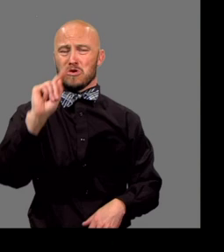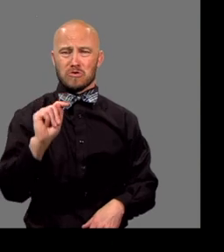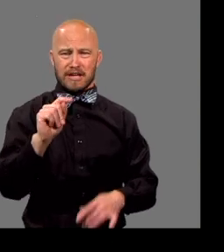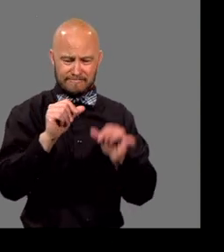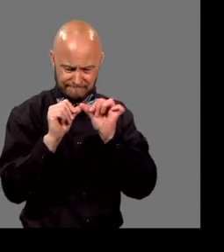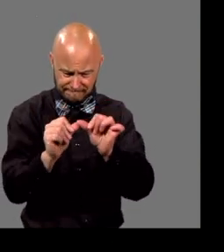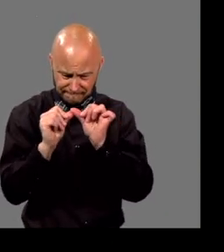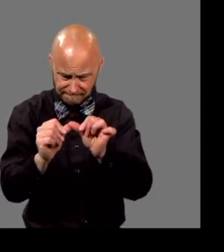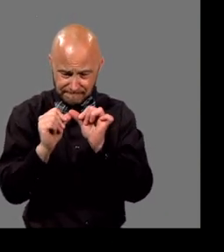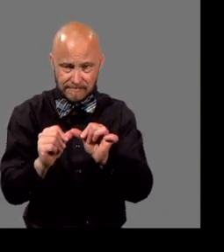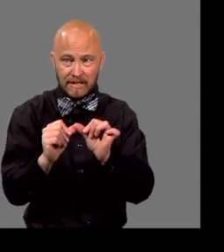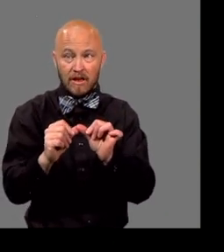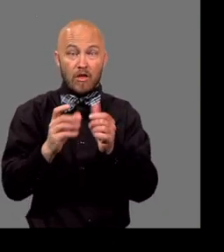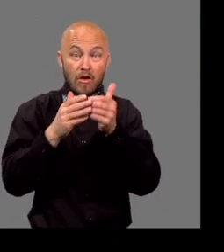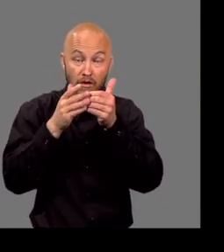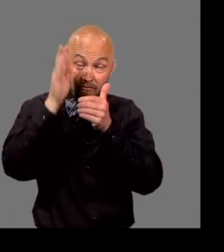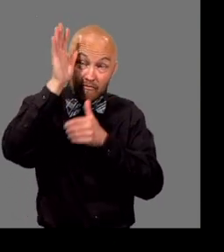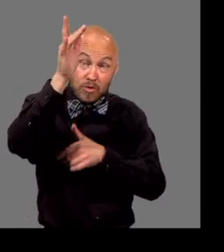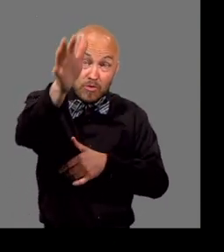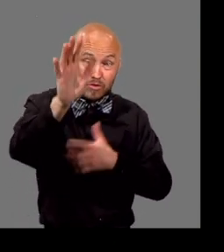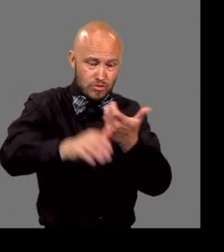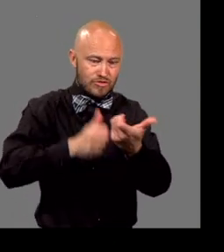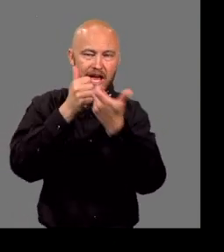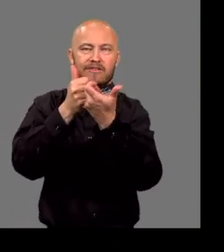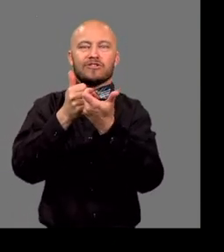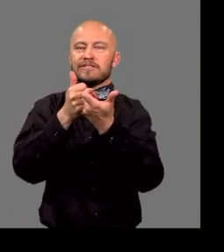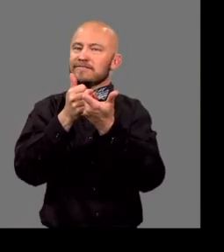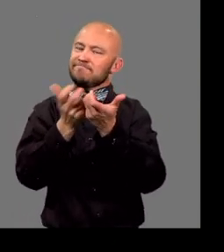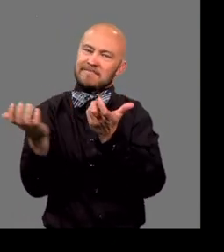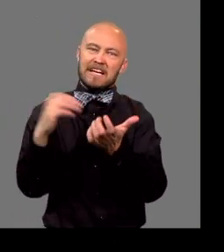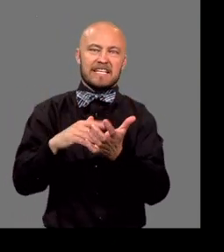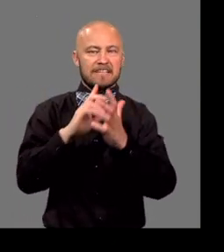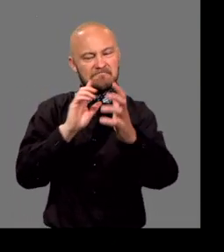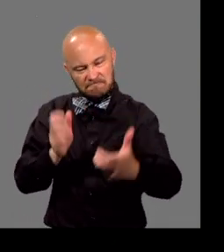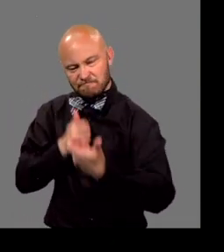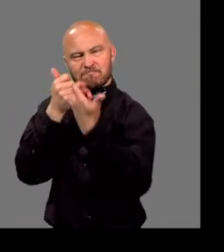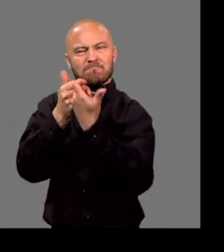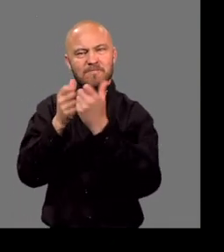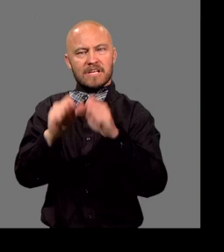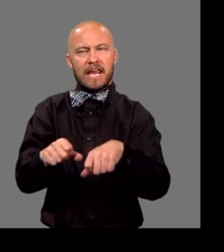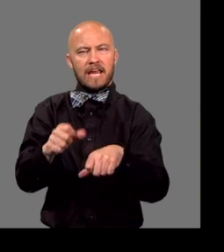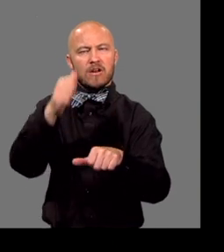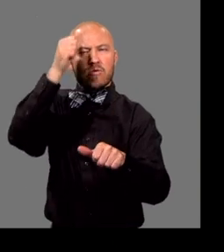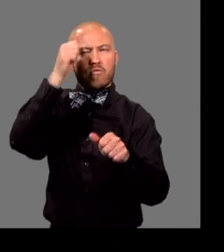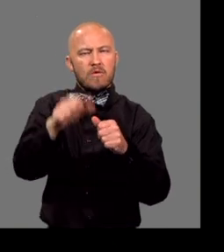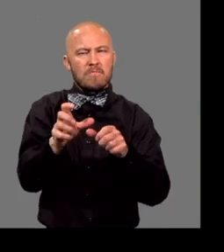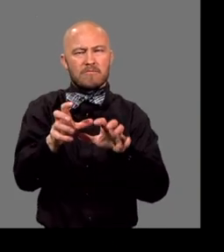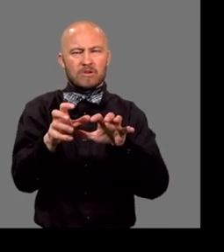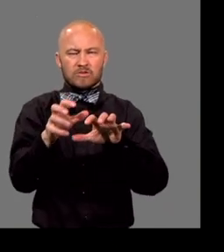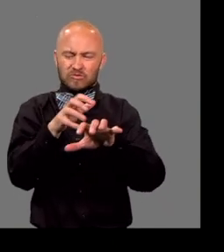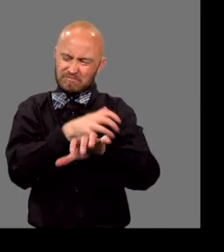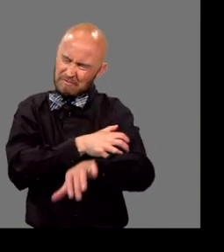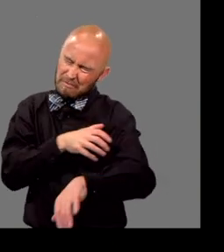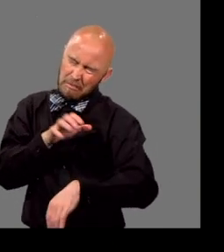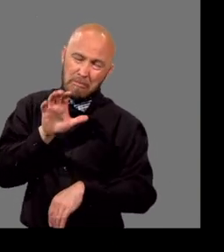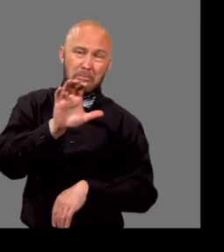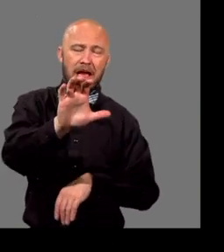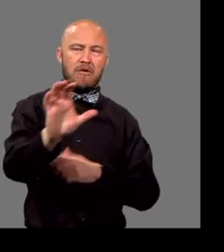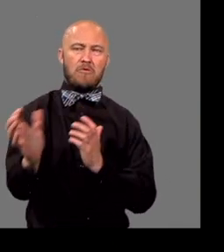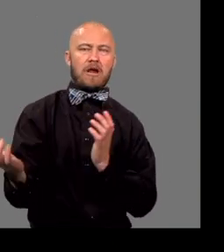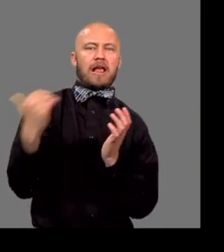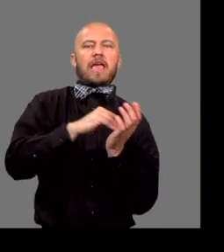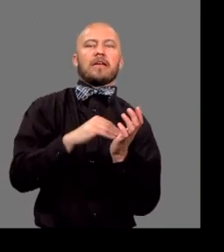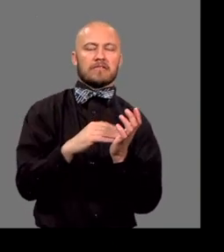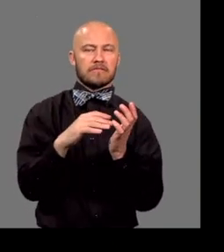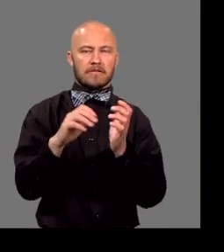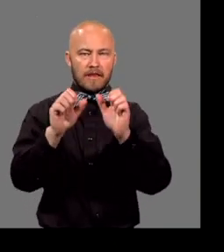there for you as you face future challenges. And I hope you remember how strong you were and that you can find that strength again